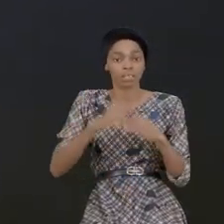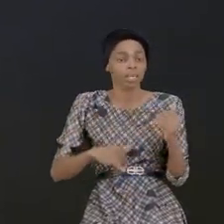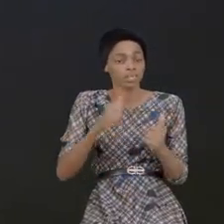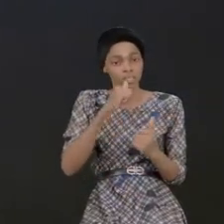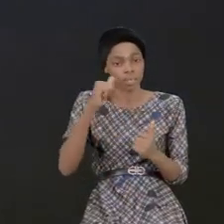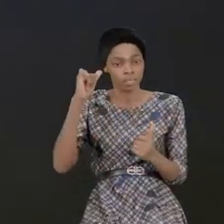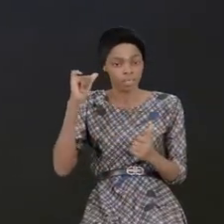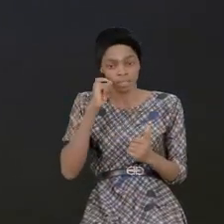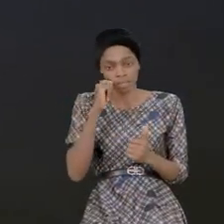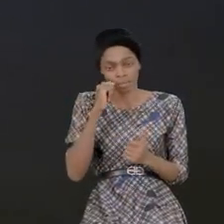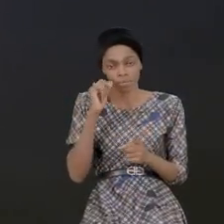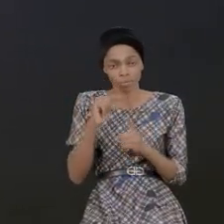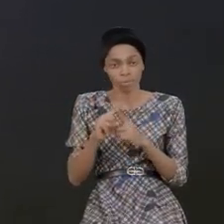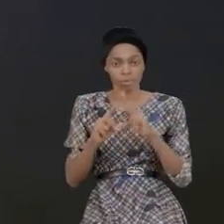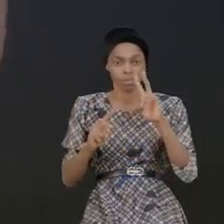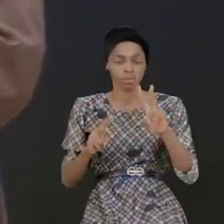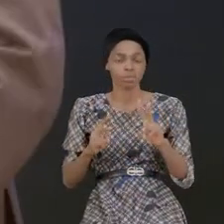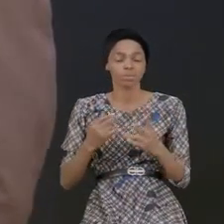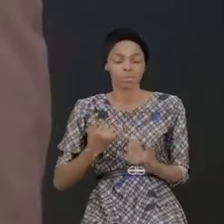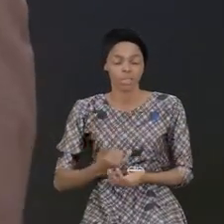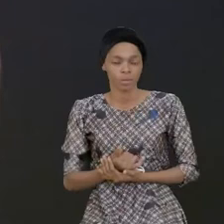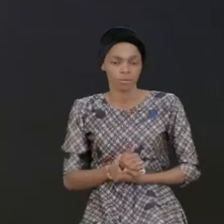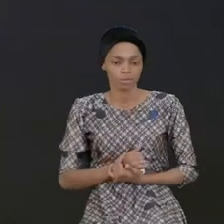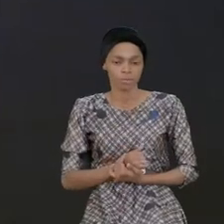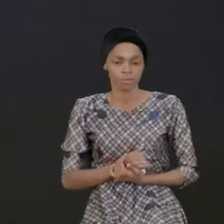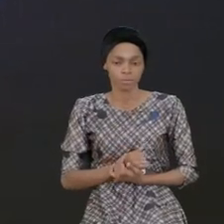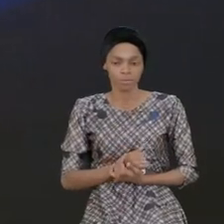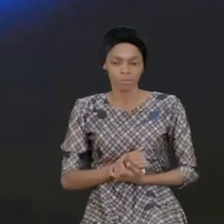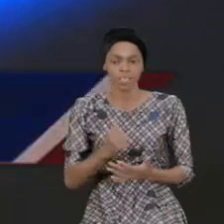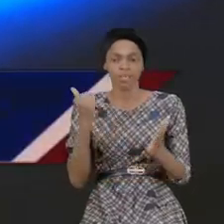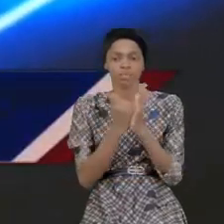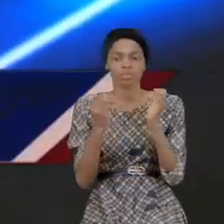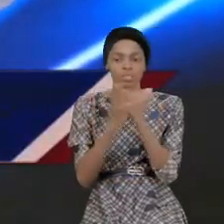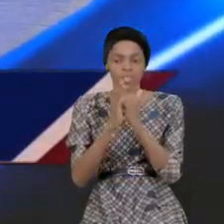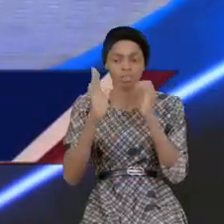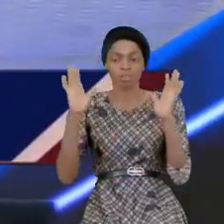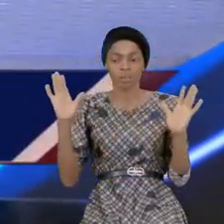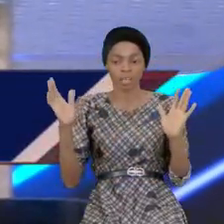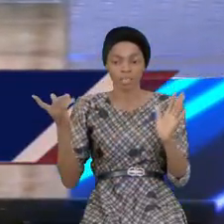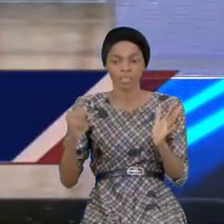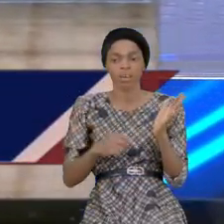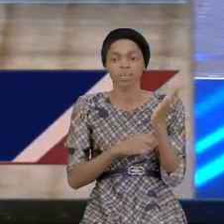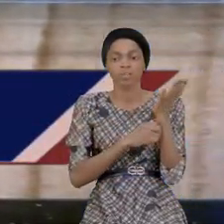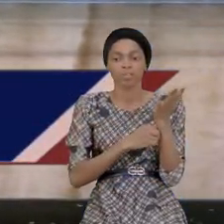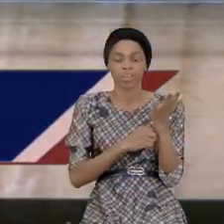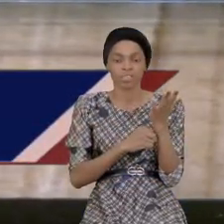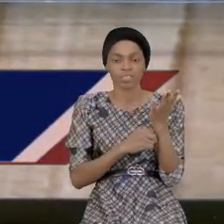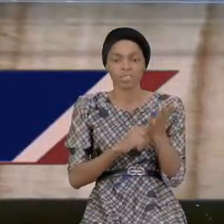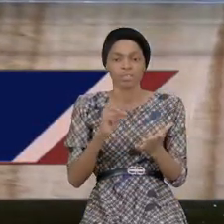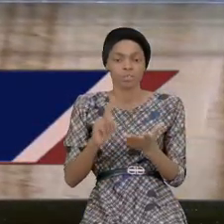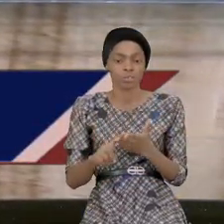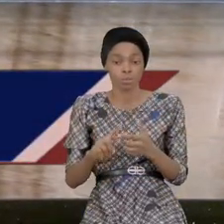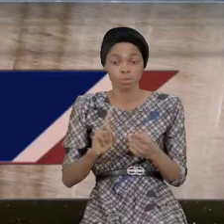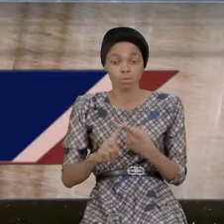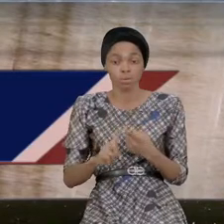coming to point number two here. Number two is crucifying the flesh to live